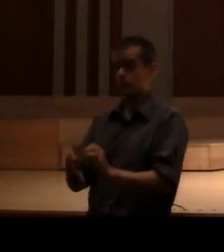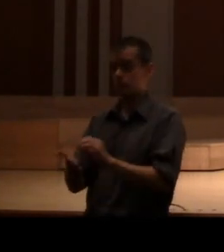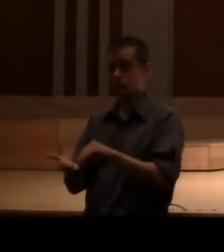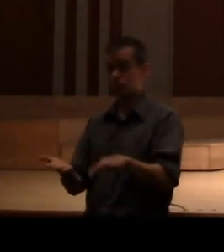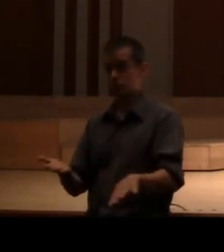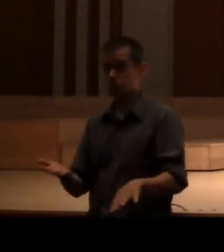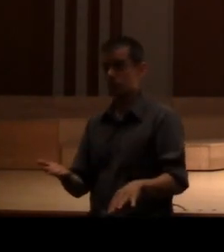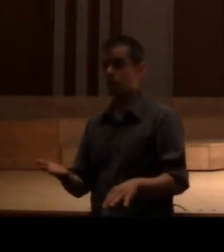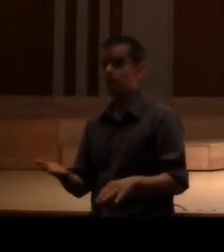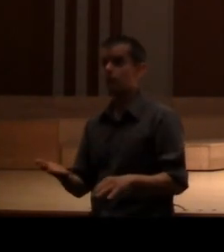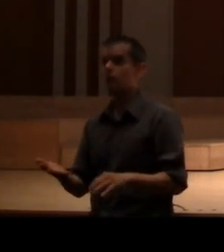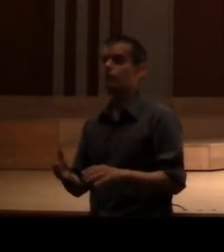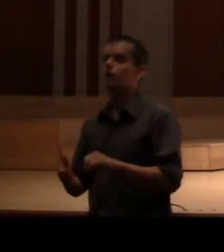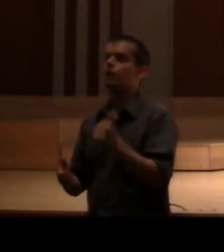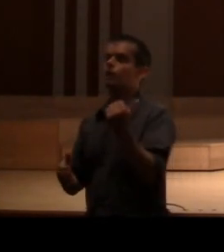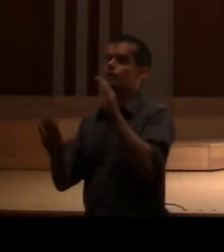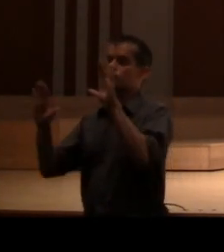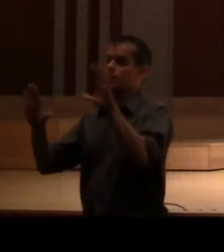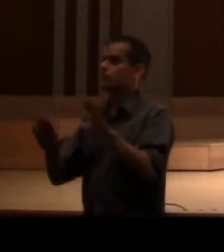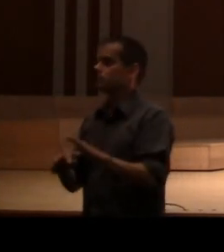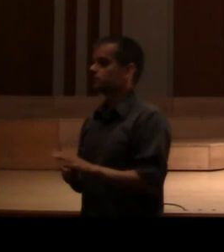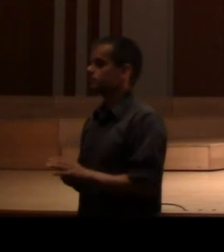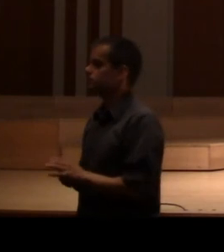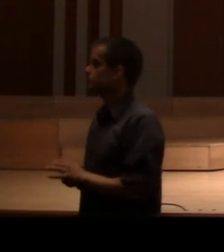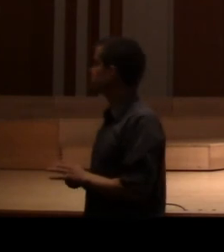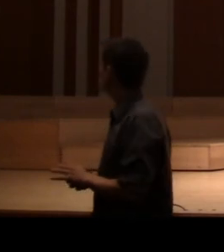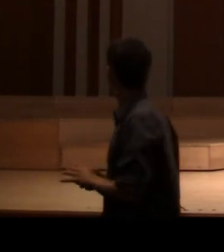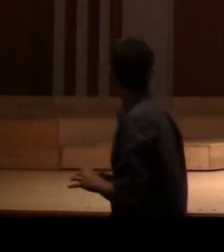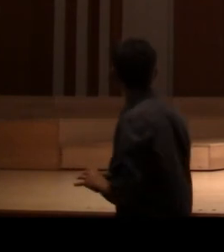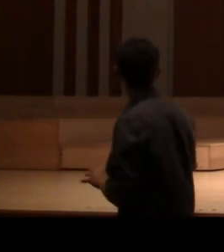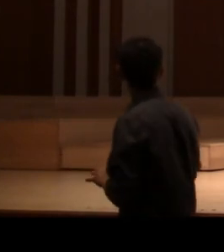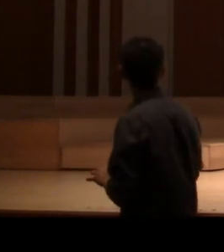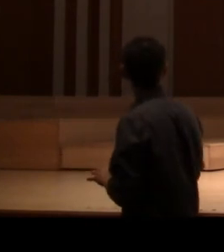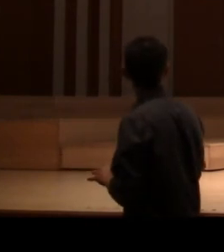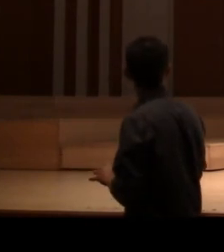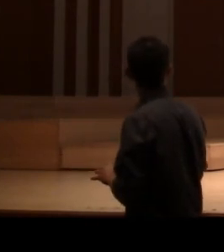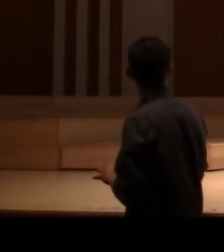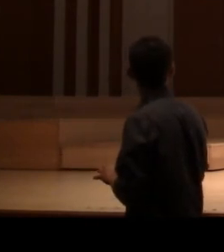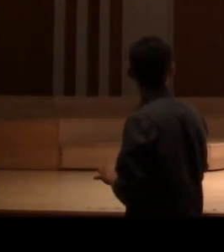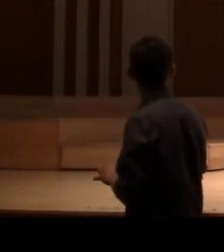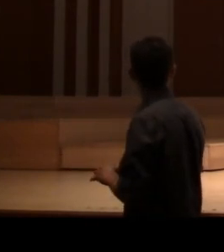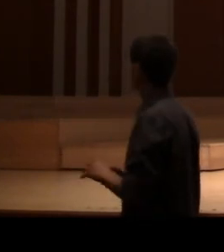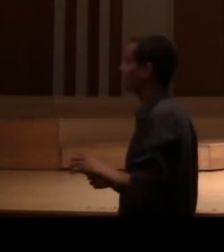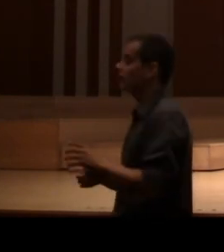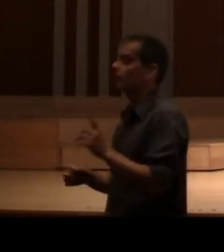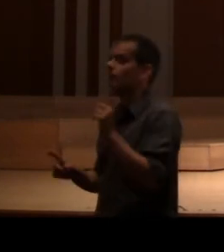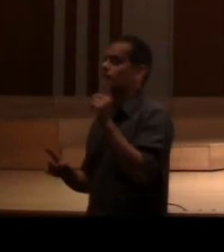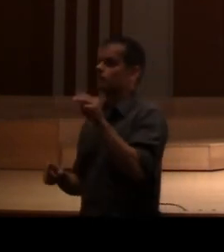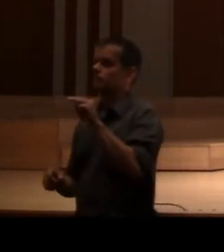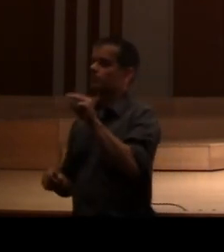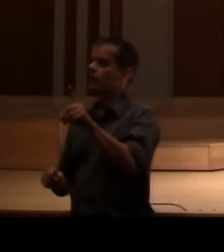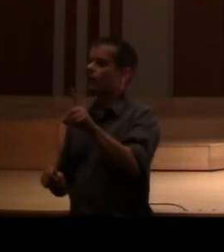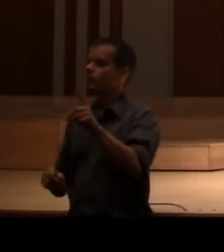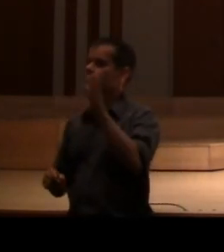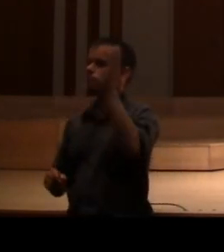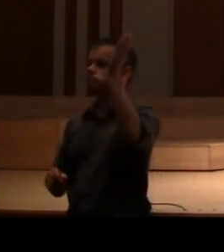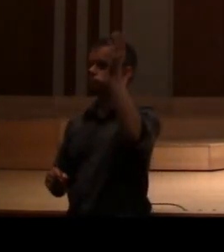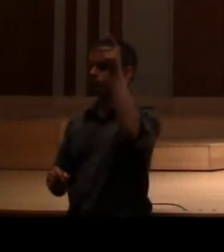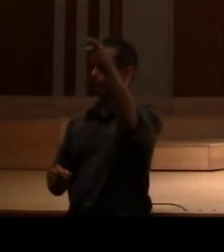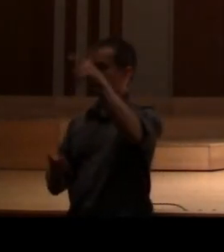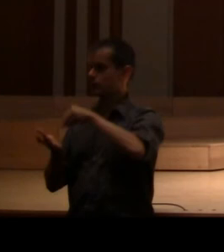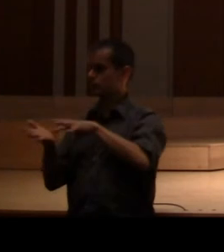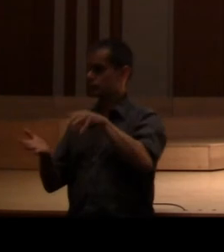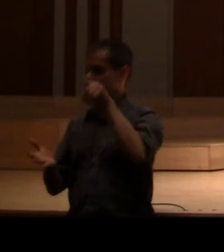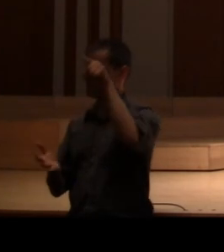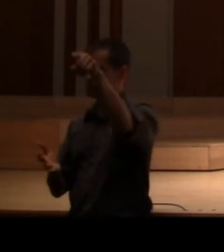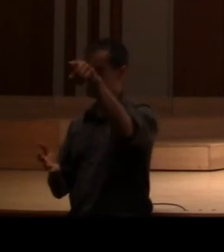say. Edmodo is really awesome. I recently had the opportunity to speak to a group of students in Maryland. And one of the really cool things about what they were doing was they